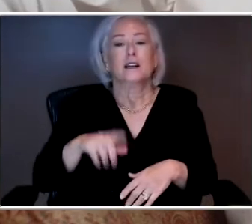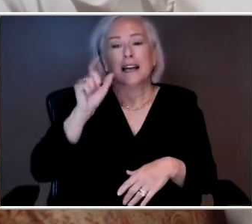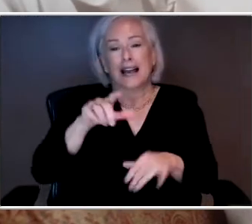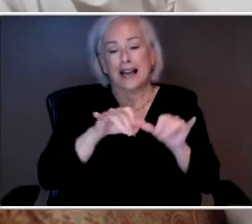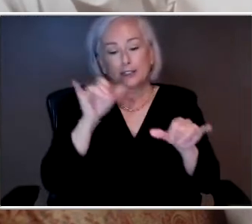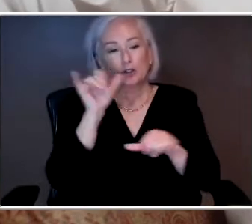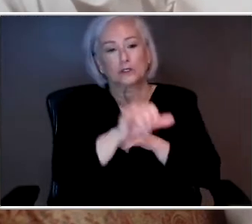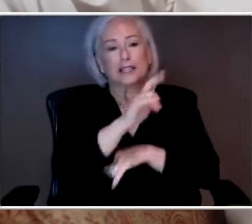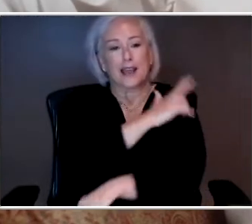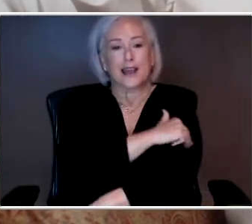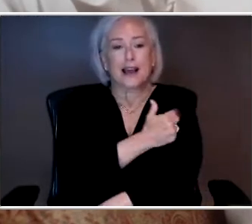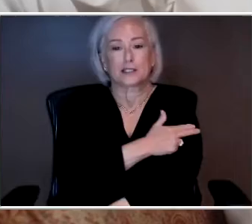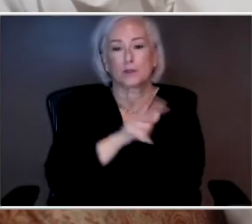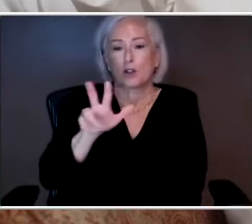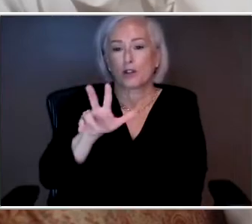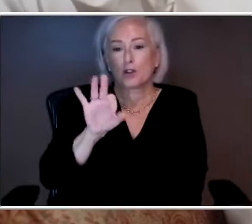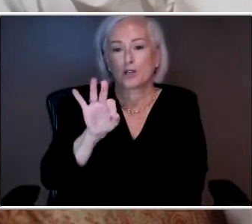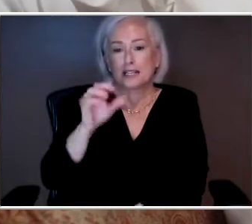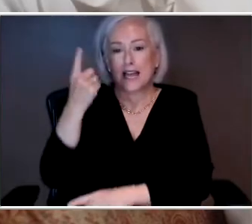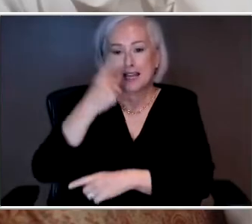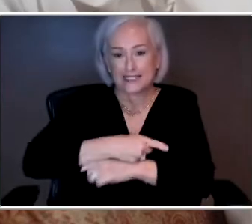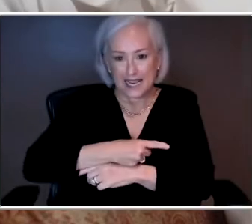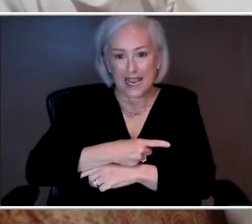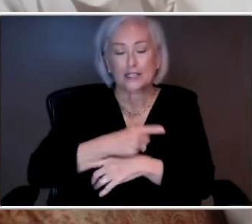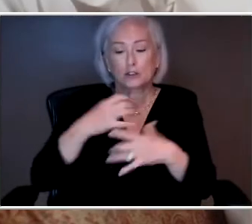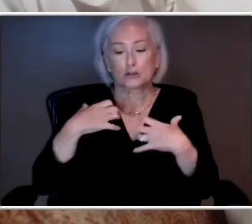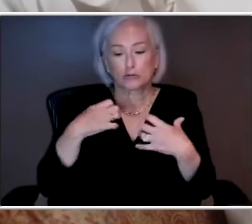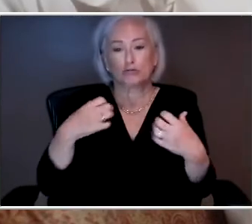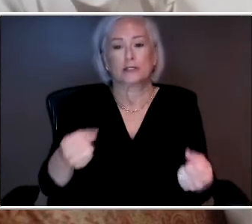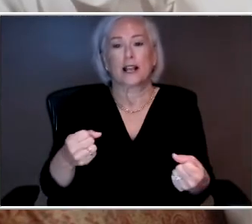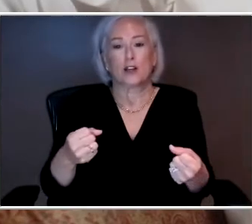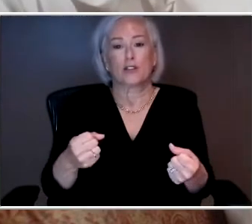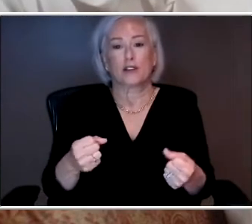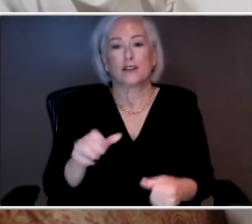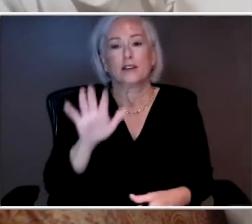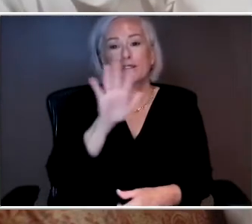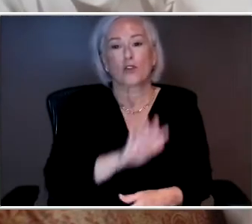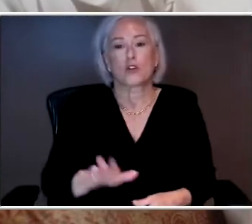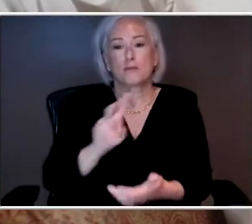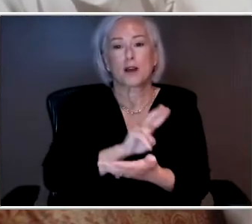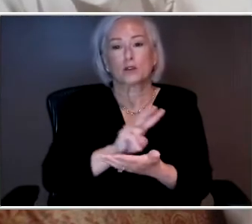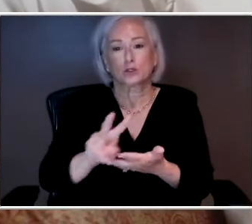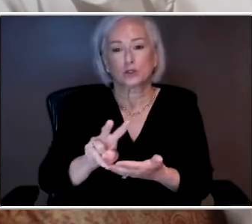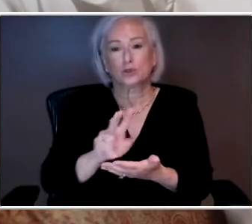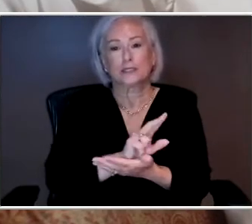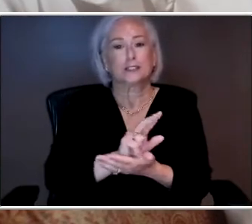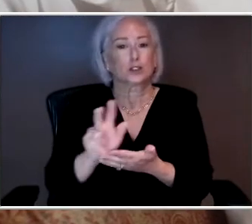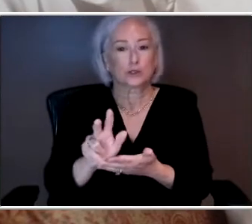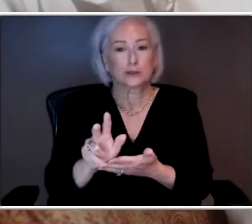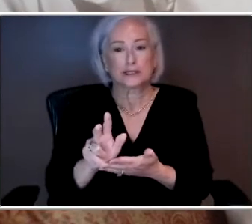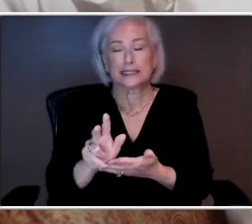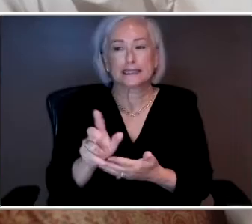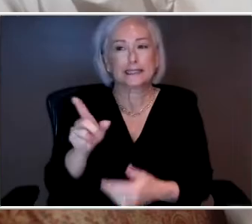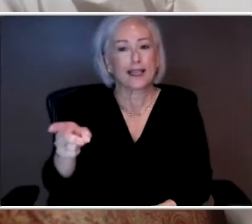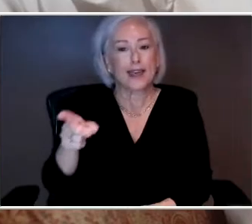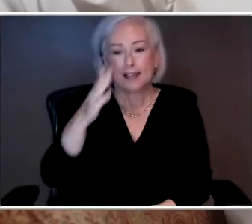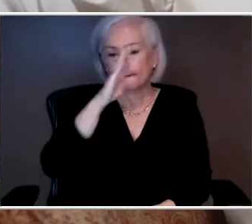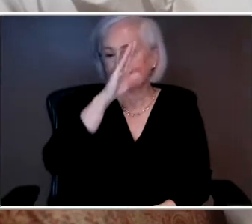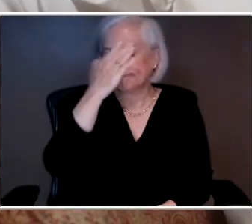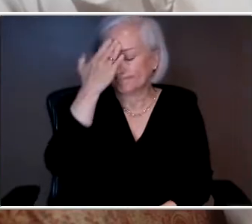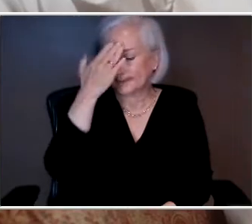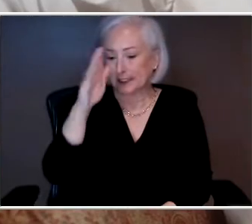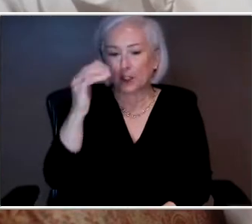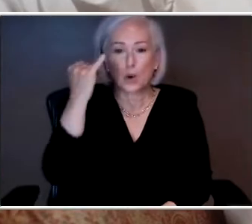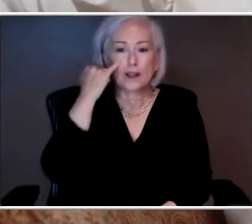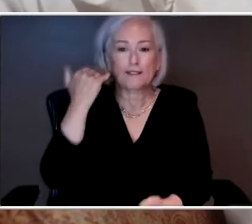get recouped. And there was about 2 to 3 weeks that they couldn't tell me whether or not that new kidney was going to